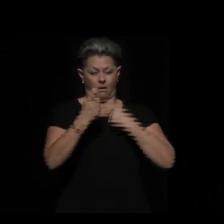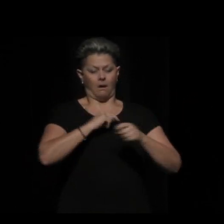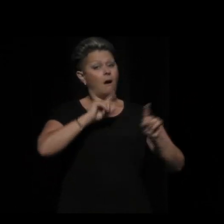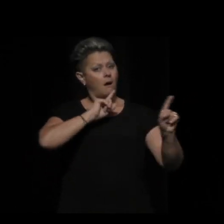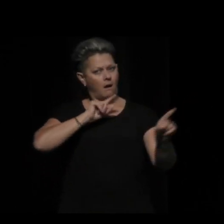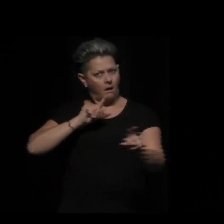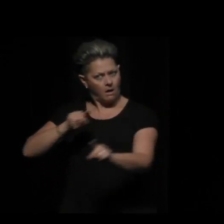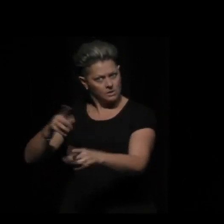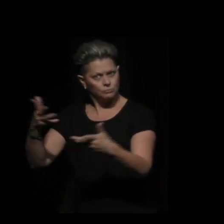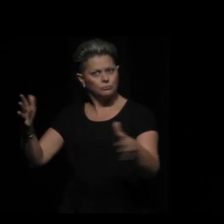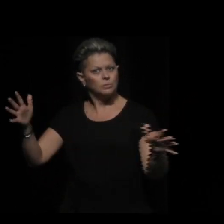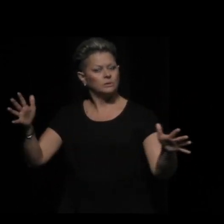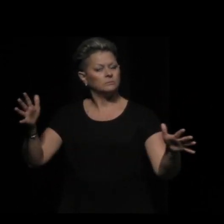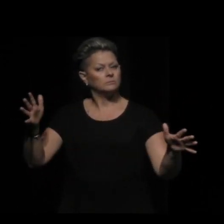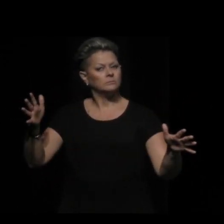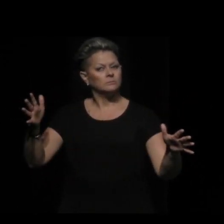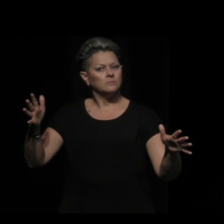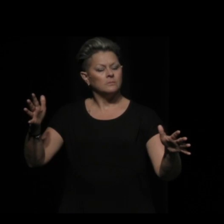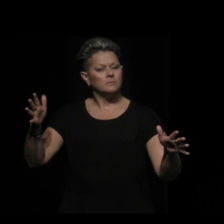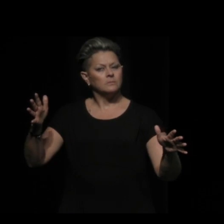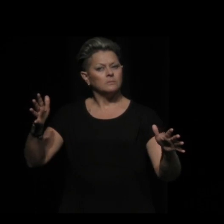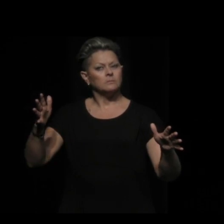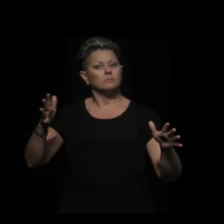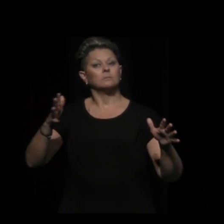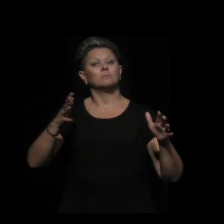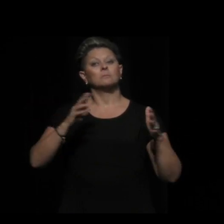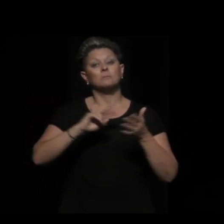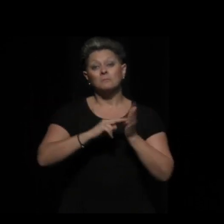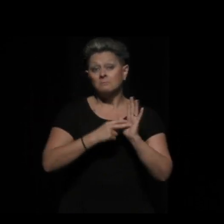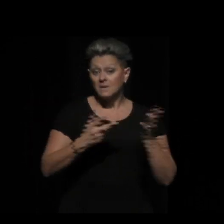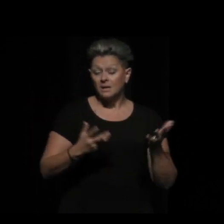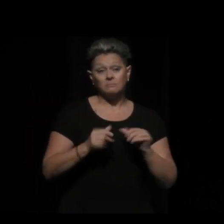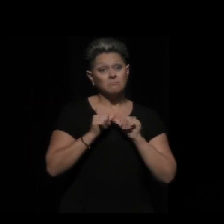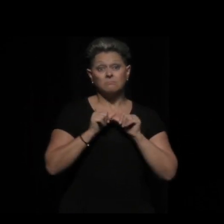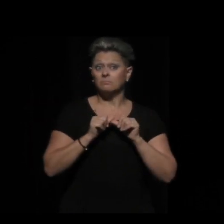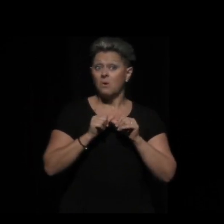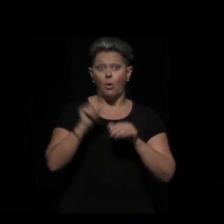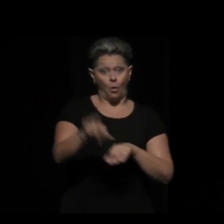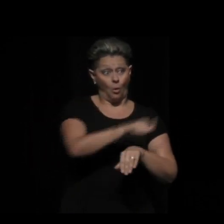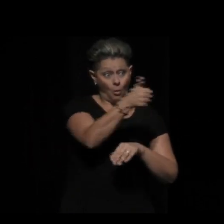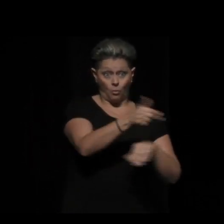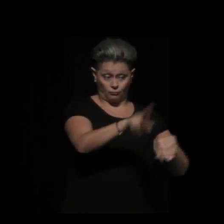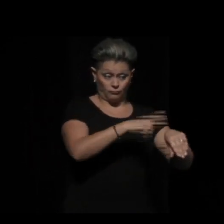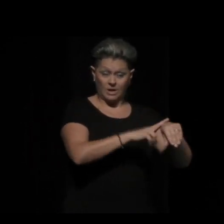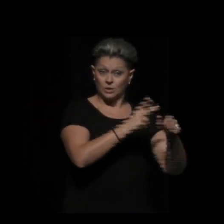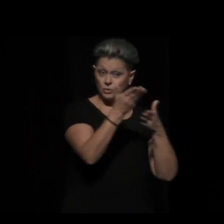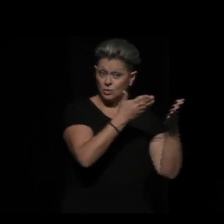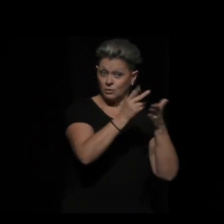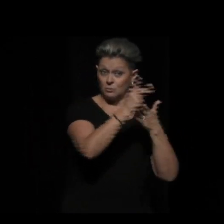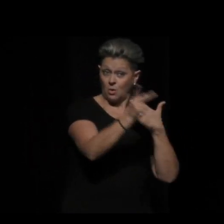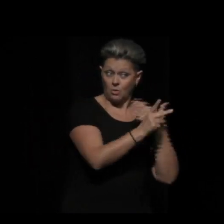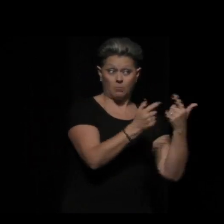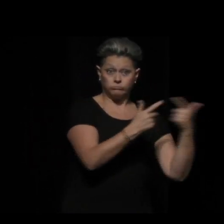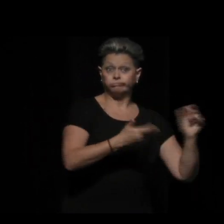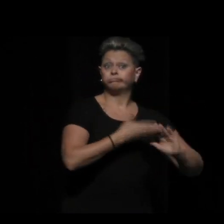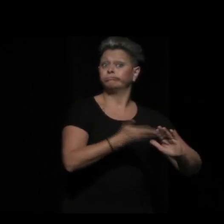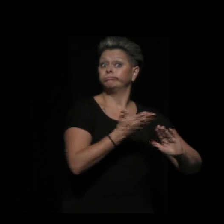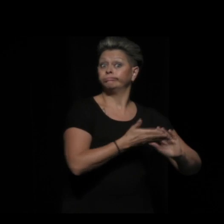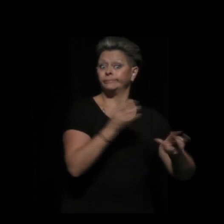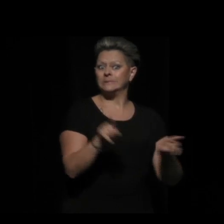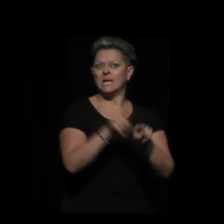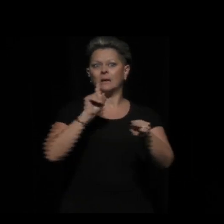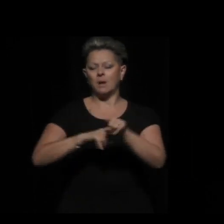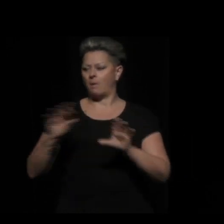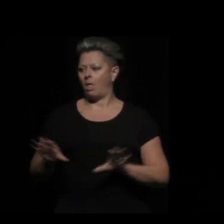this has been done as the department continues providing the regular services and programs that are so vital to residents.